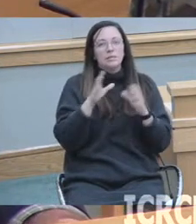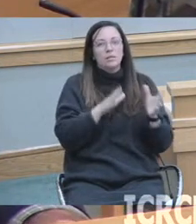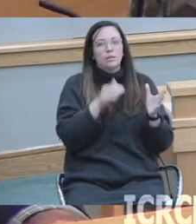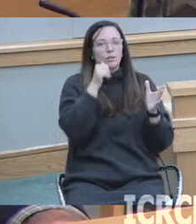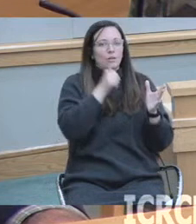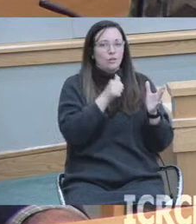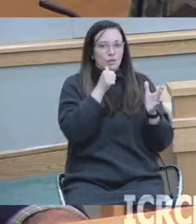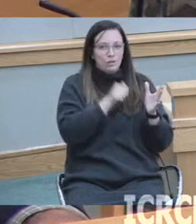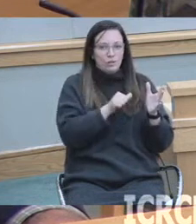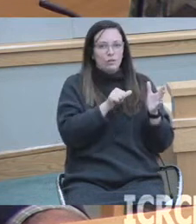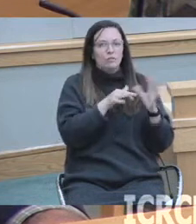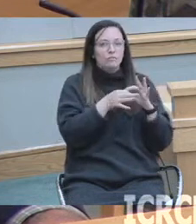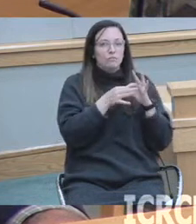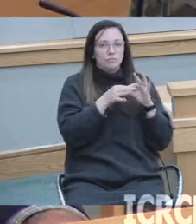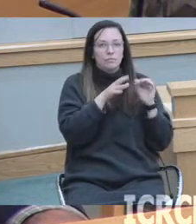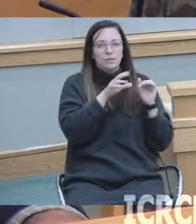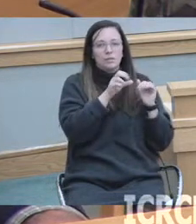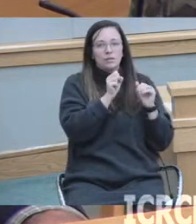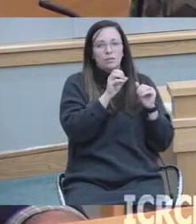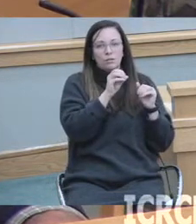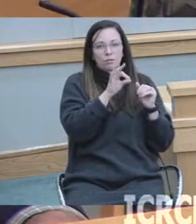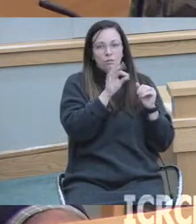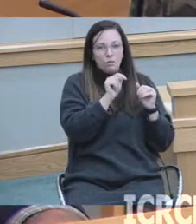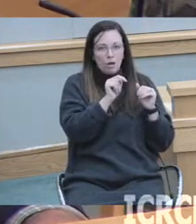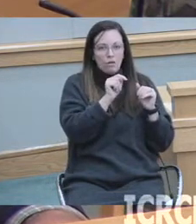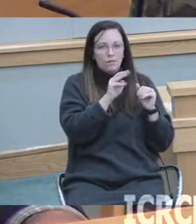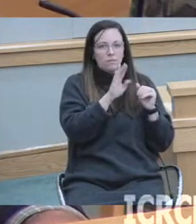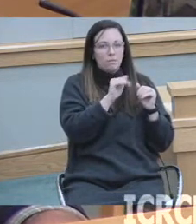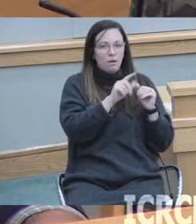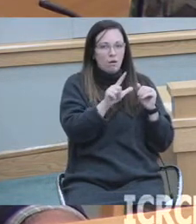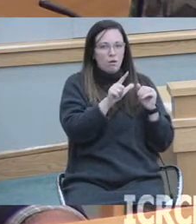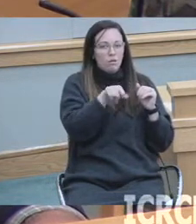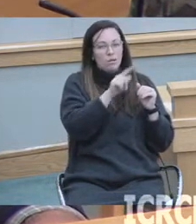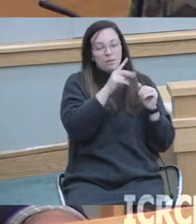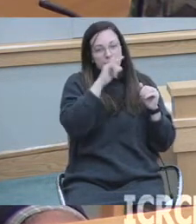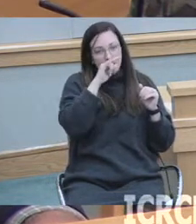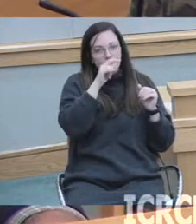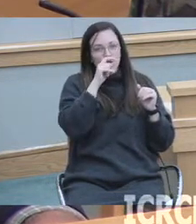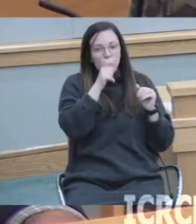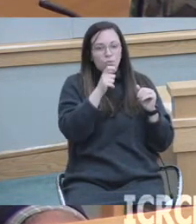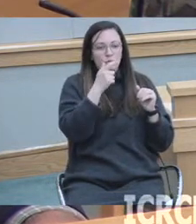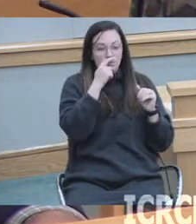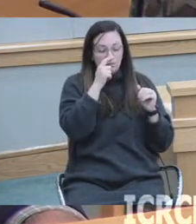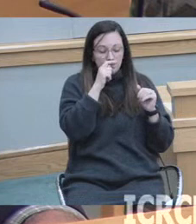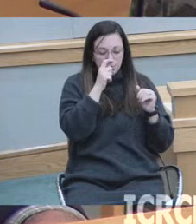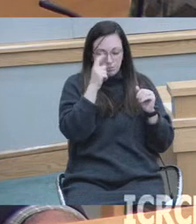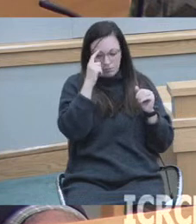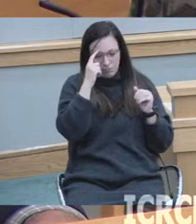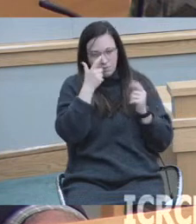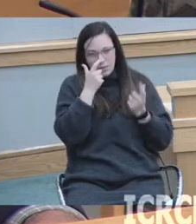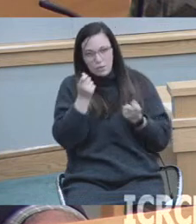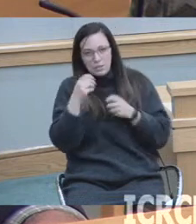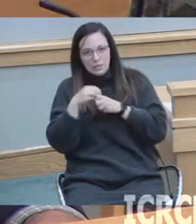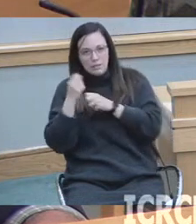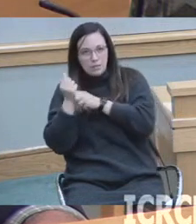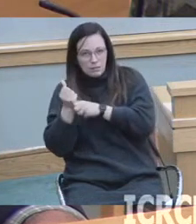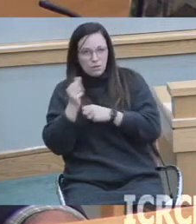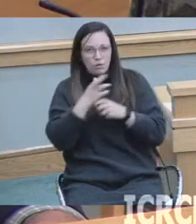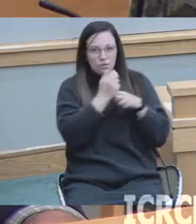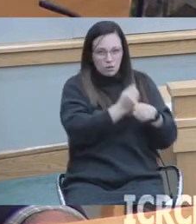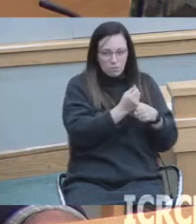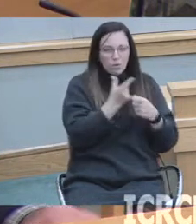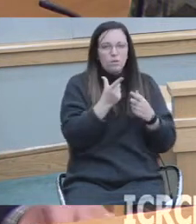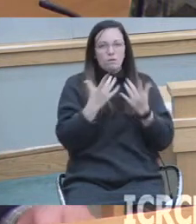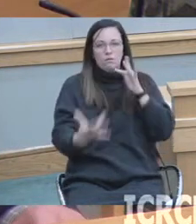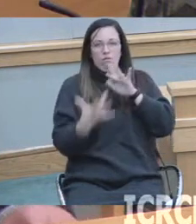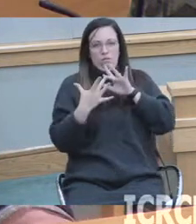U8 softball. So if you have kids who might be interested in baseball or softball, please contact the rec center to